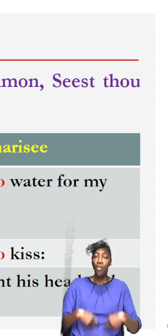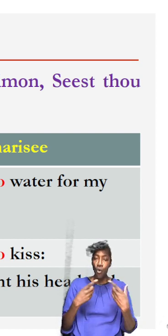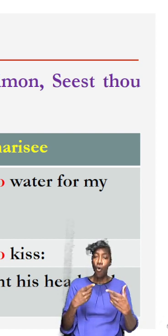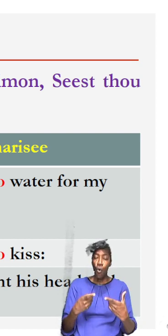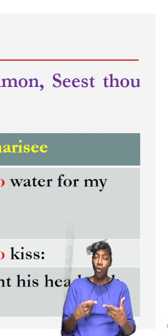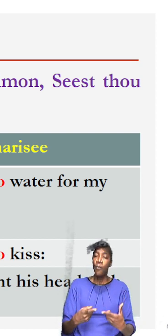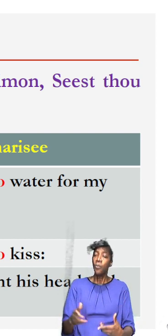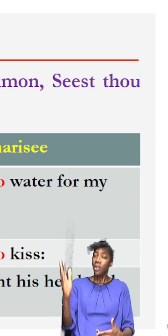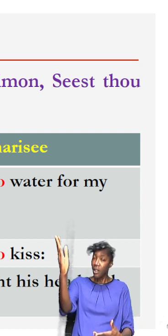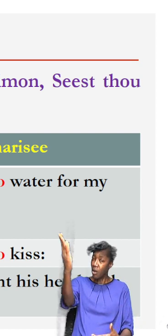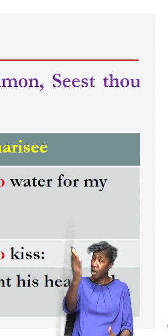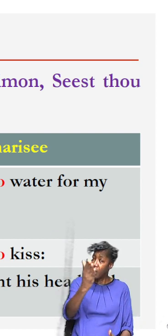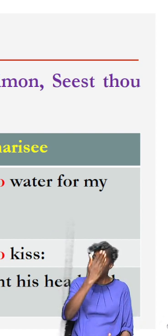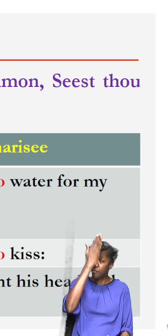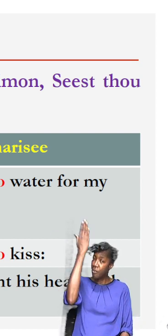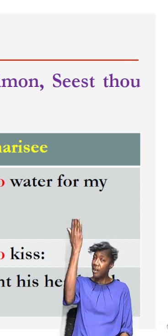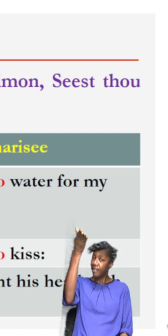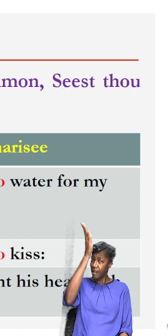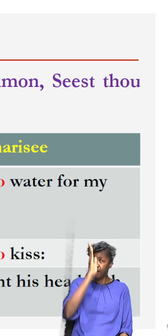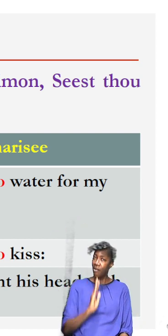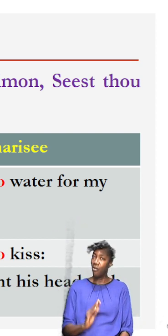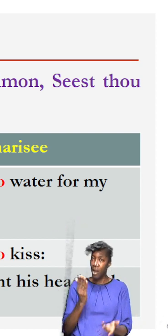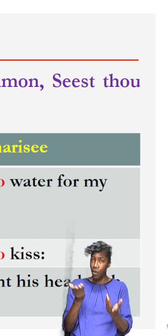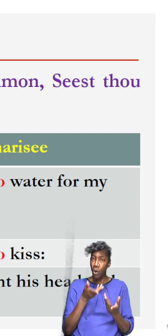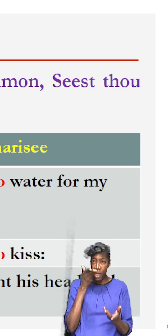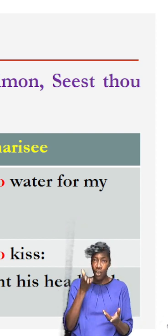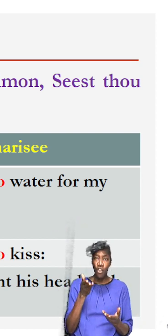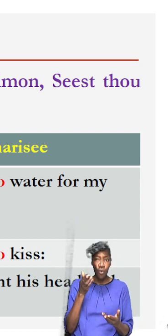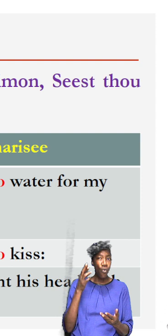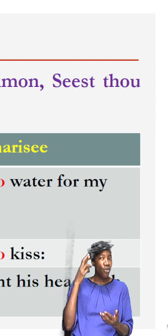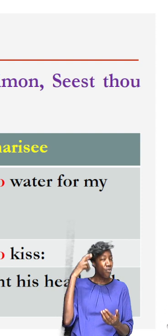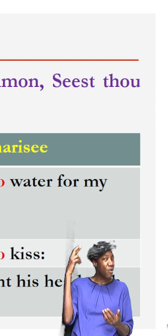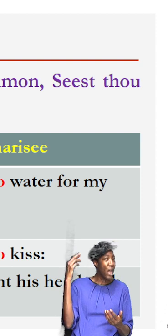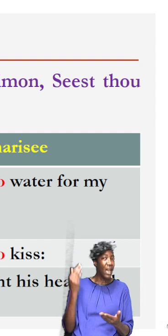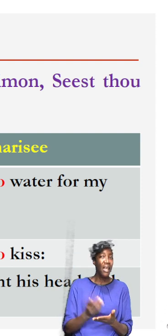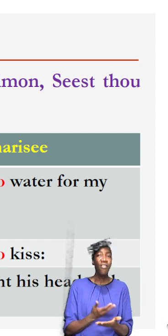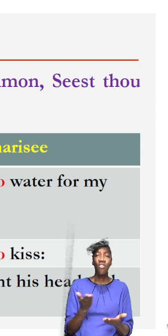of God. I want you to realize something, brethren.